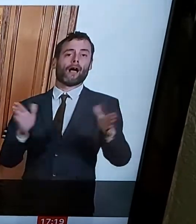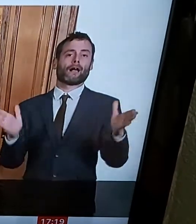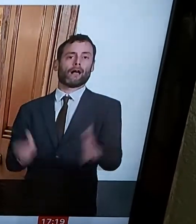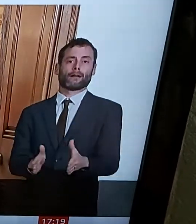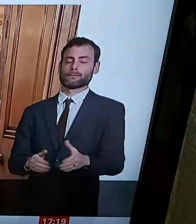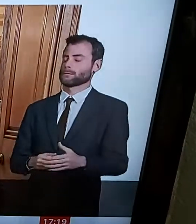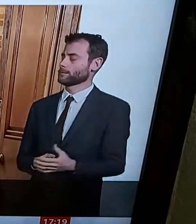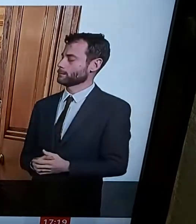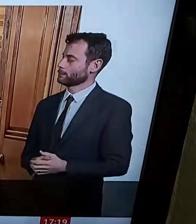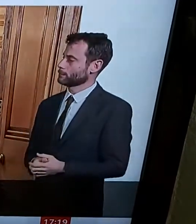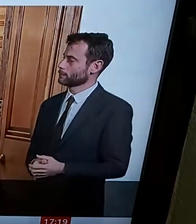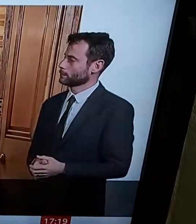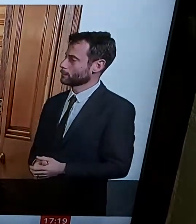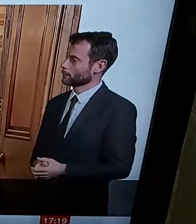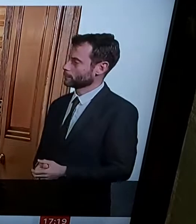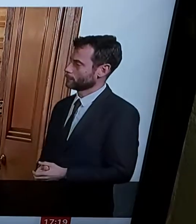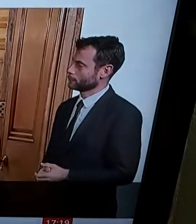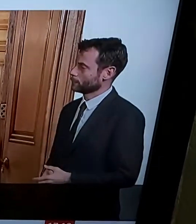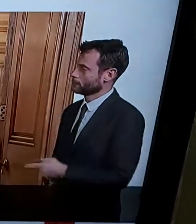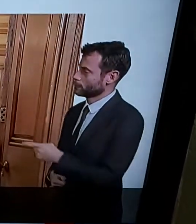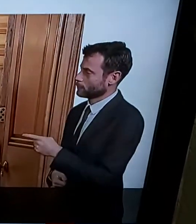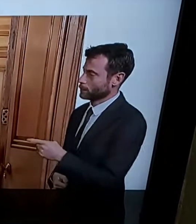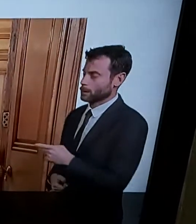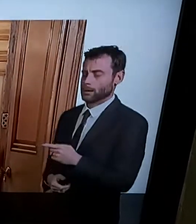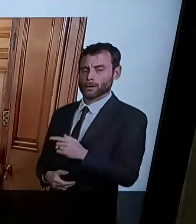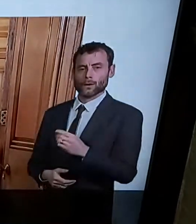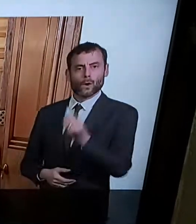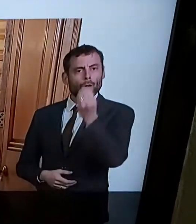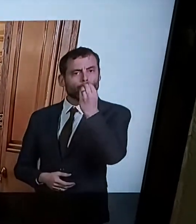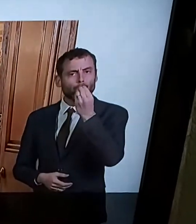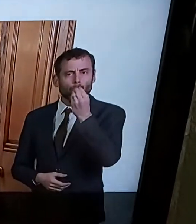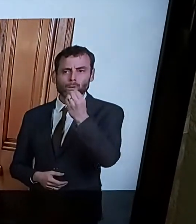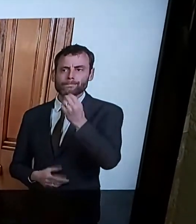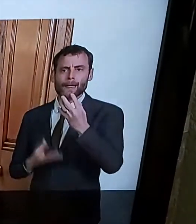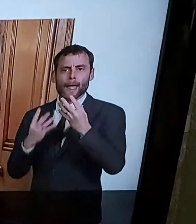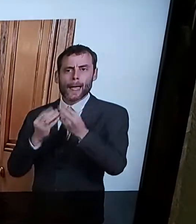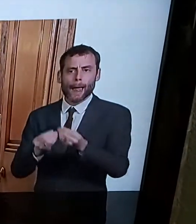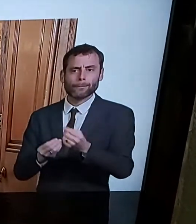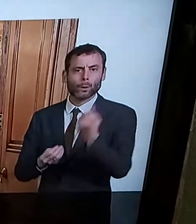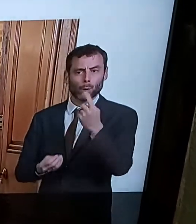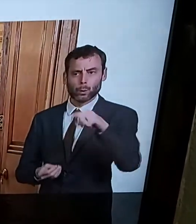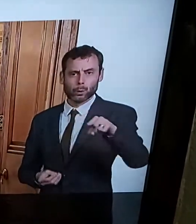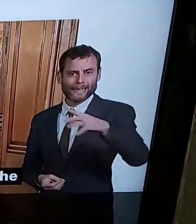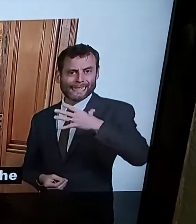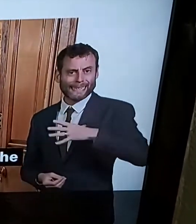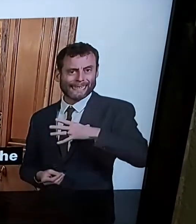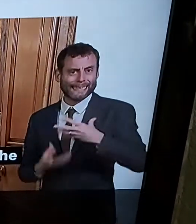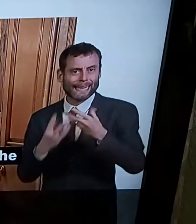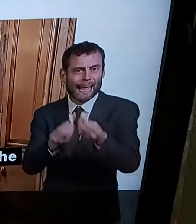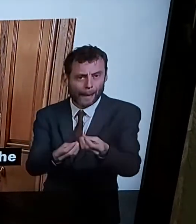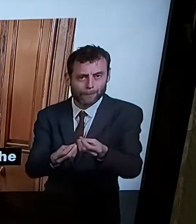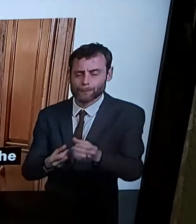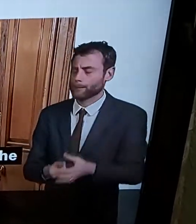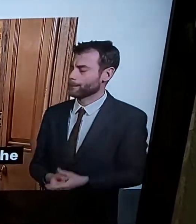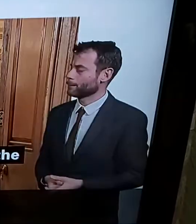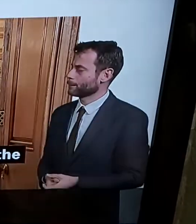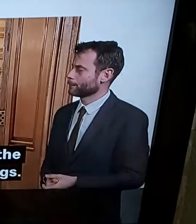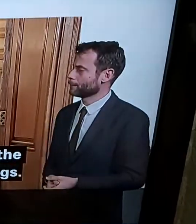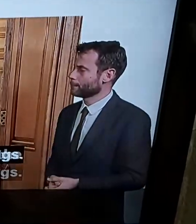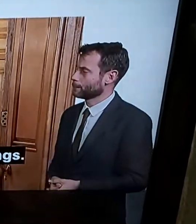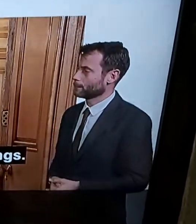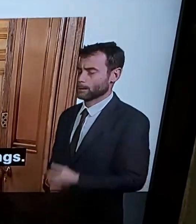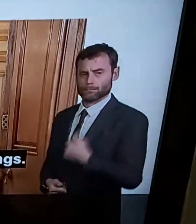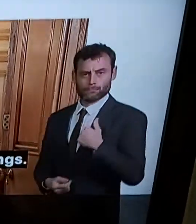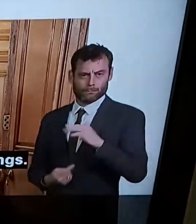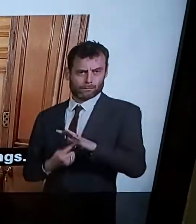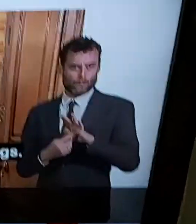Andrew, thank you for those questions. On food and helping the vulnerable, let me say a few things. The first thing is I want to thank all those who work in food